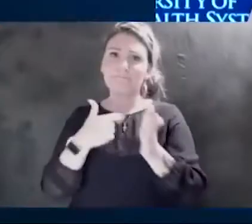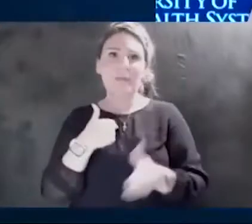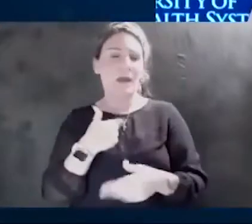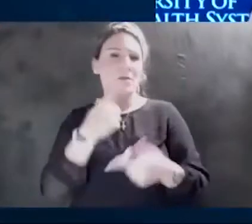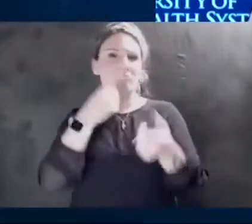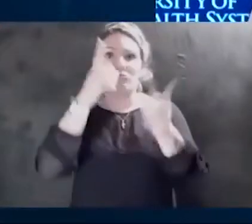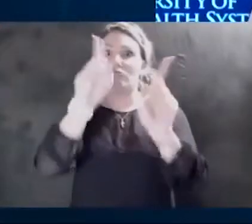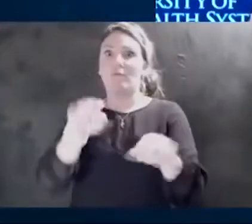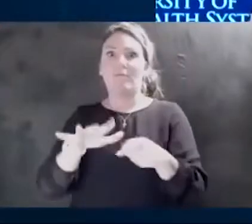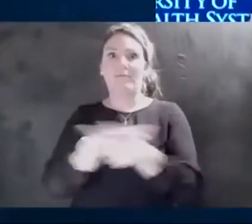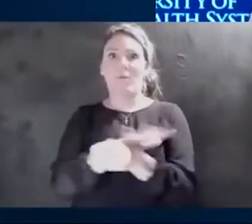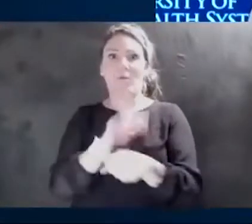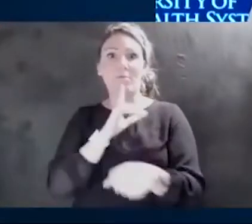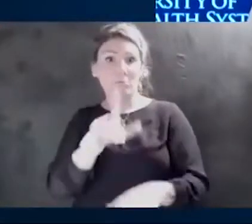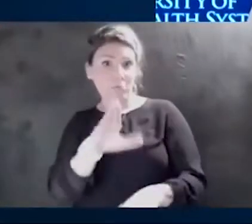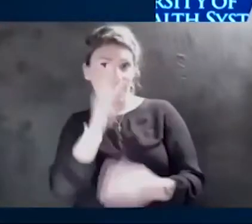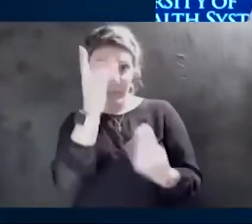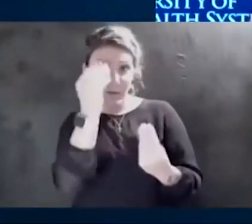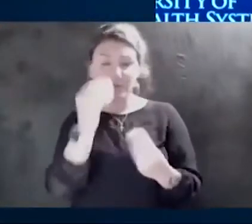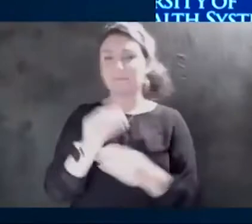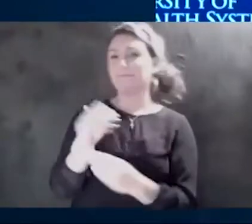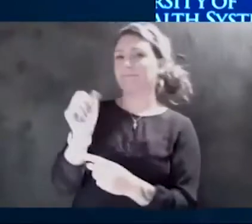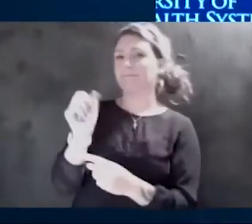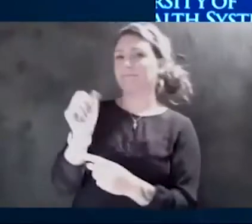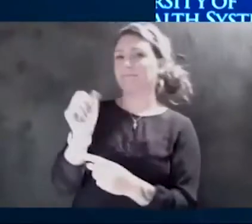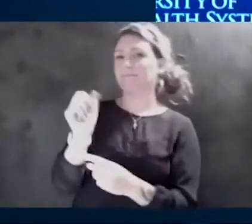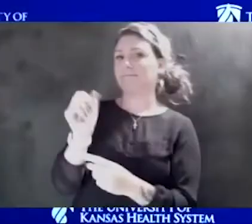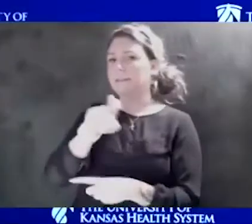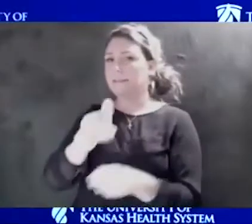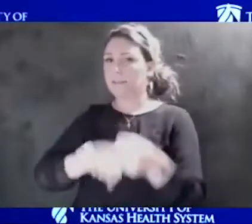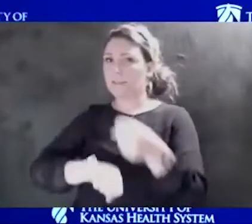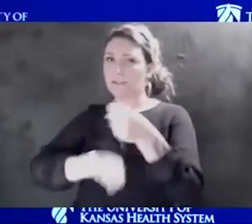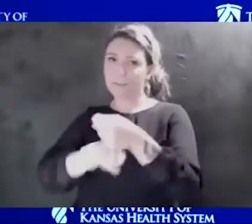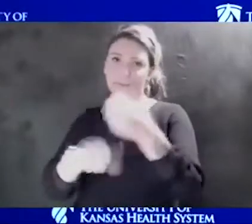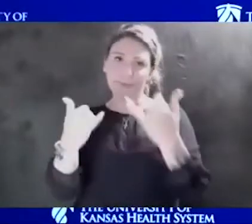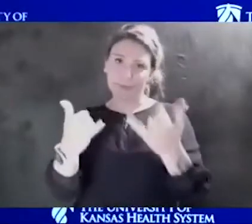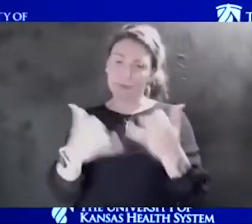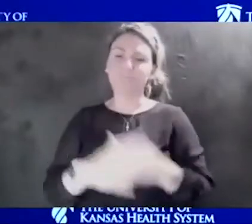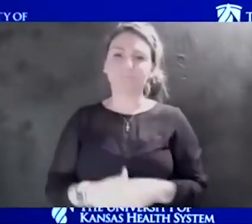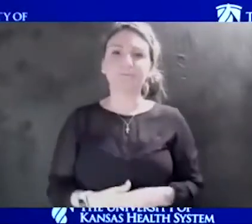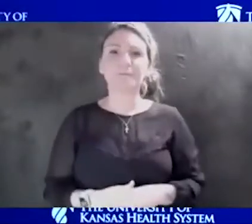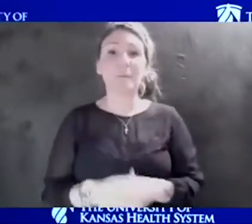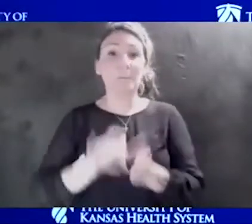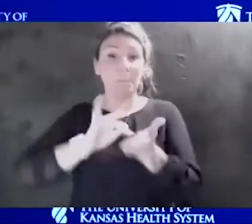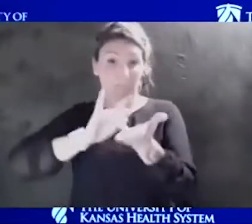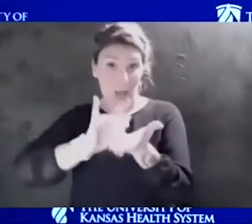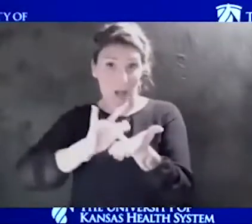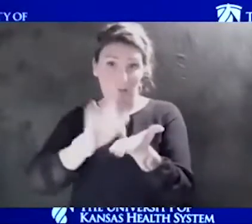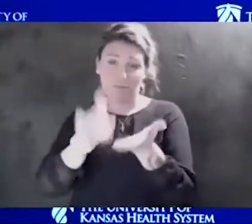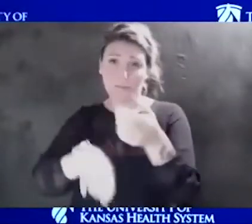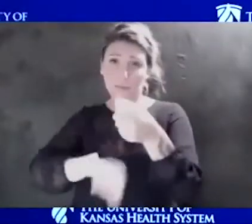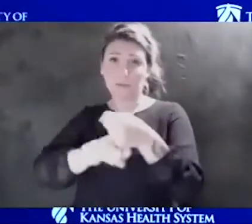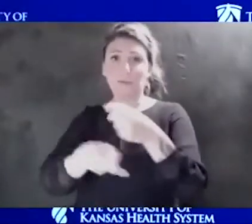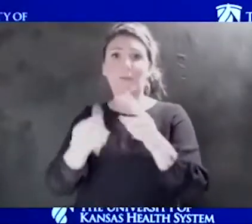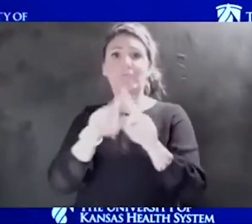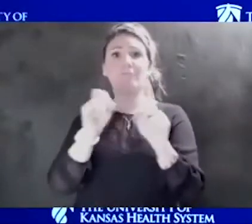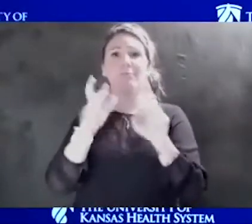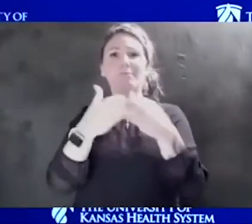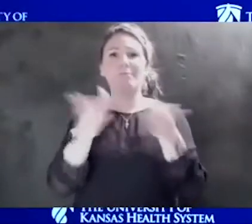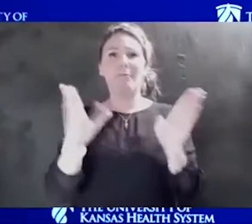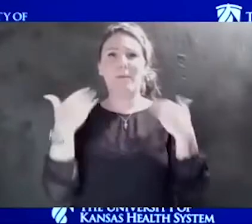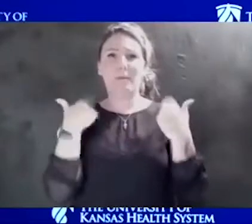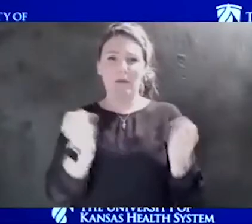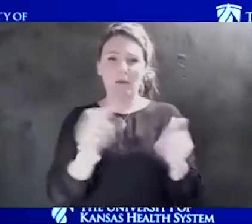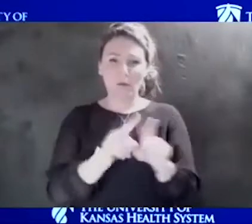Thoughts? Yeah, I mean, I think we have to support it at this point in time medically and from the public health. You know, it really